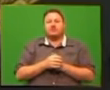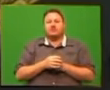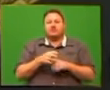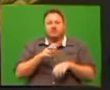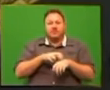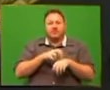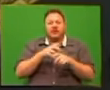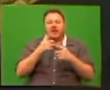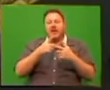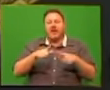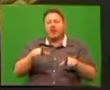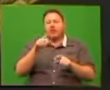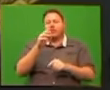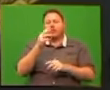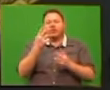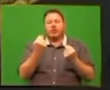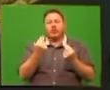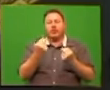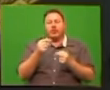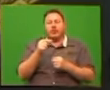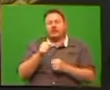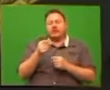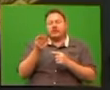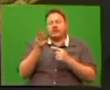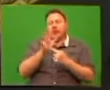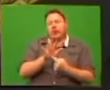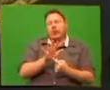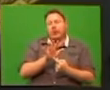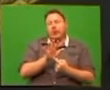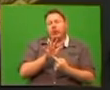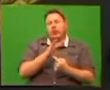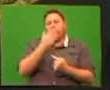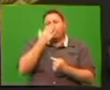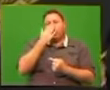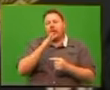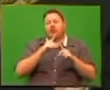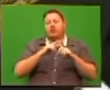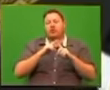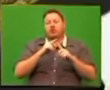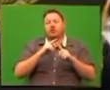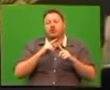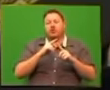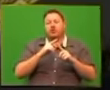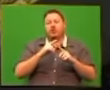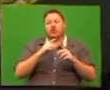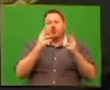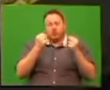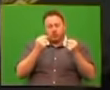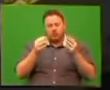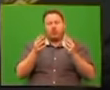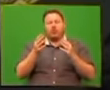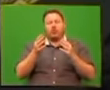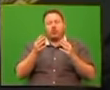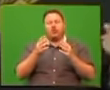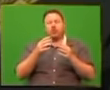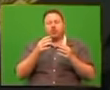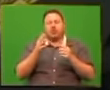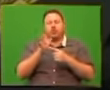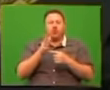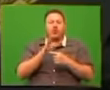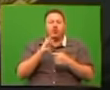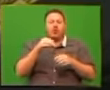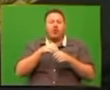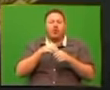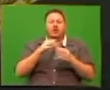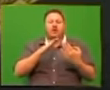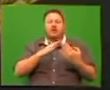new language that reflects a new attitude on the same issues that are the symptoms of our ills as a